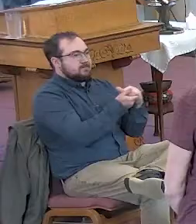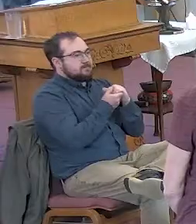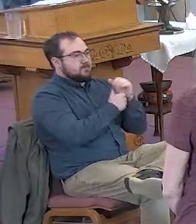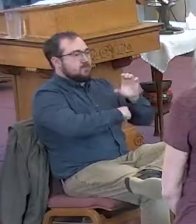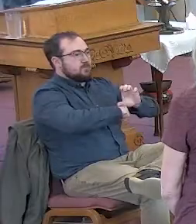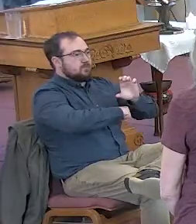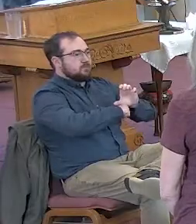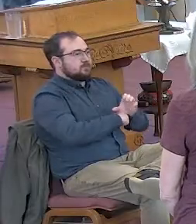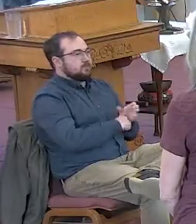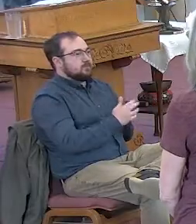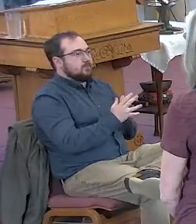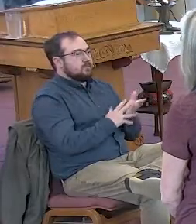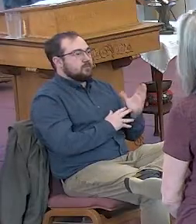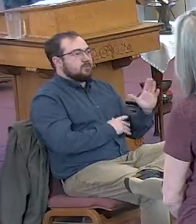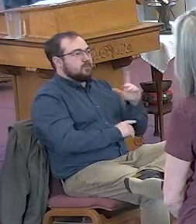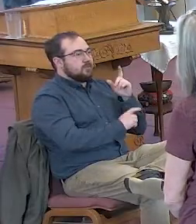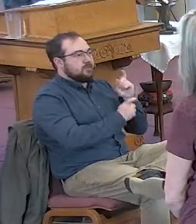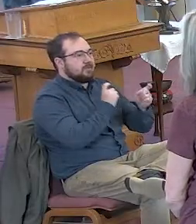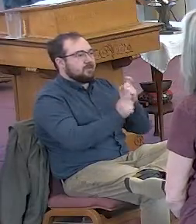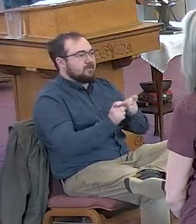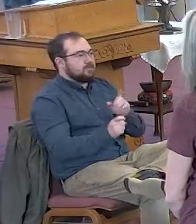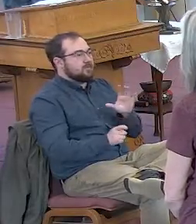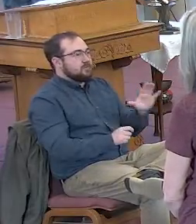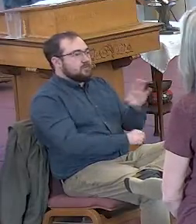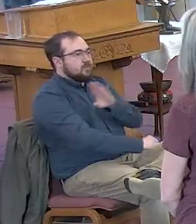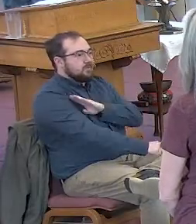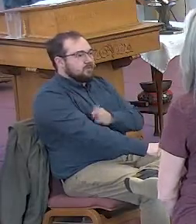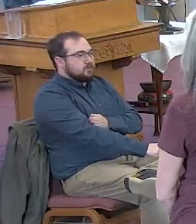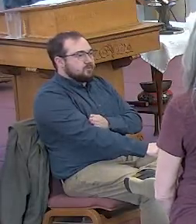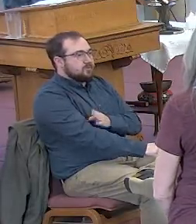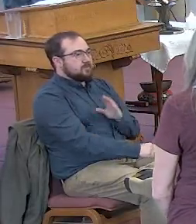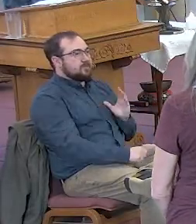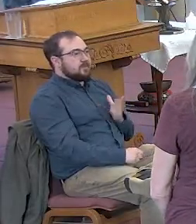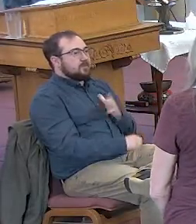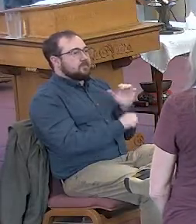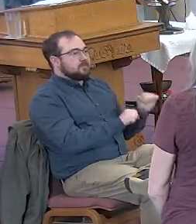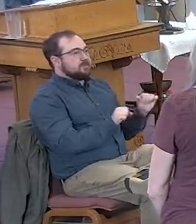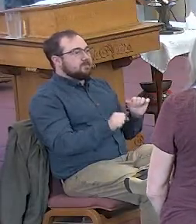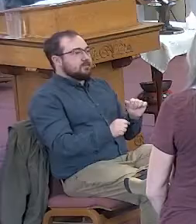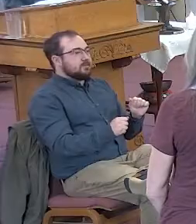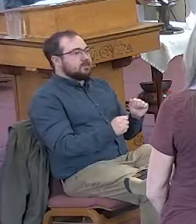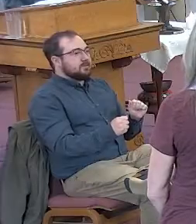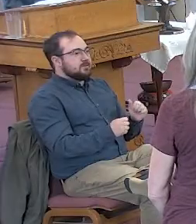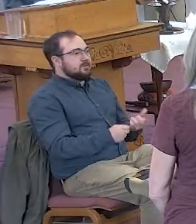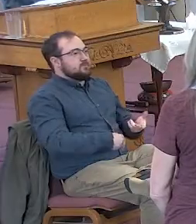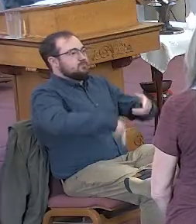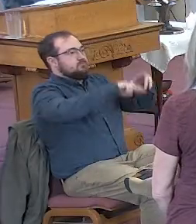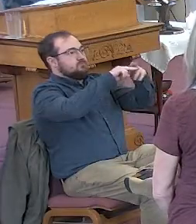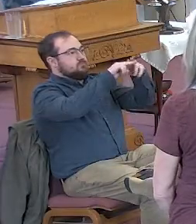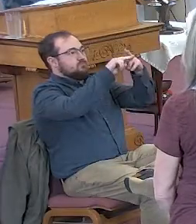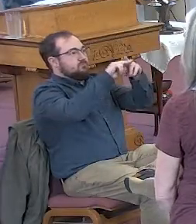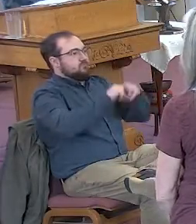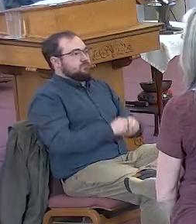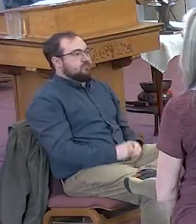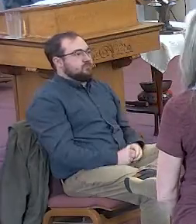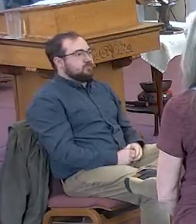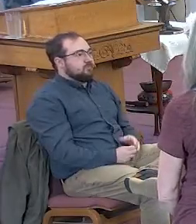congregation. Through your gifts and your energy, our possibilities